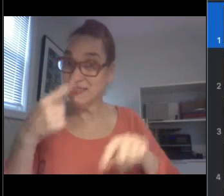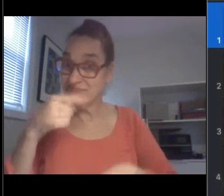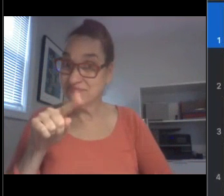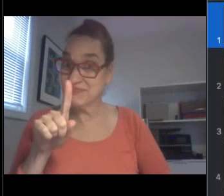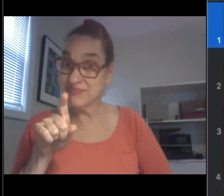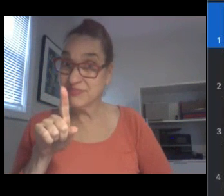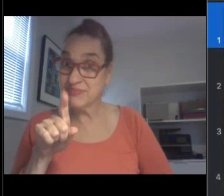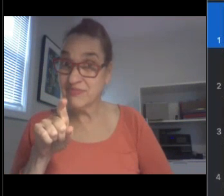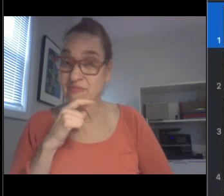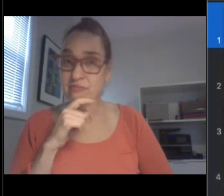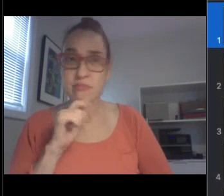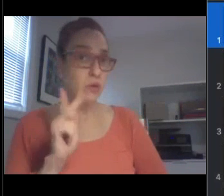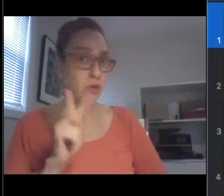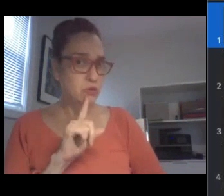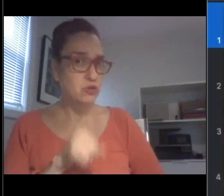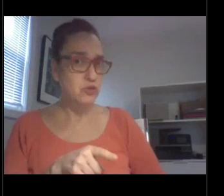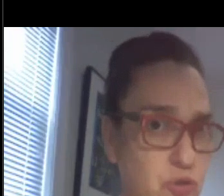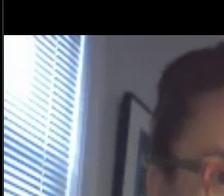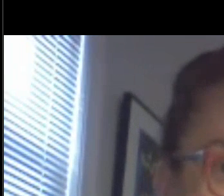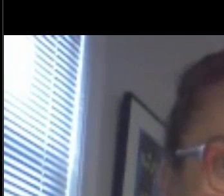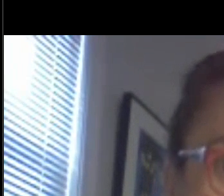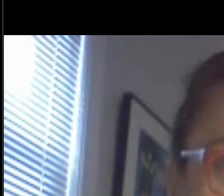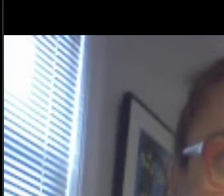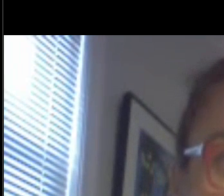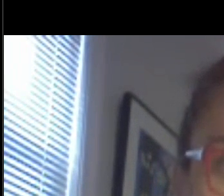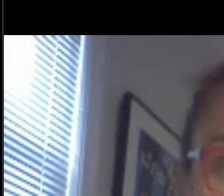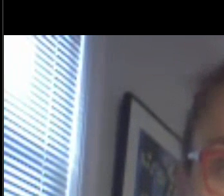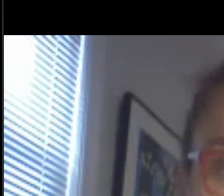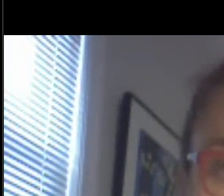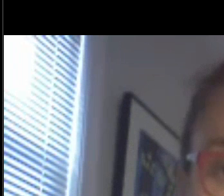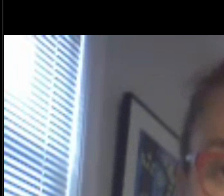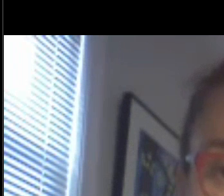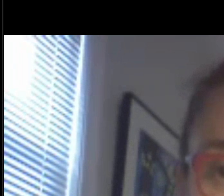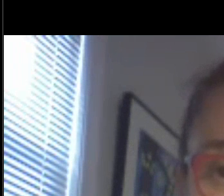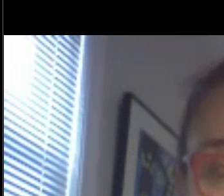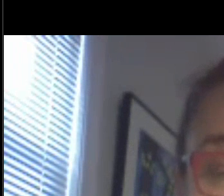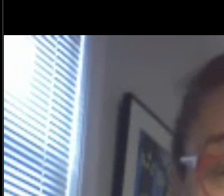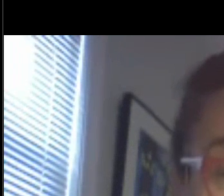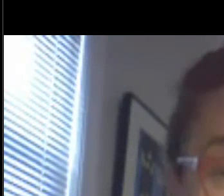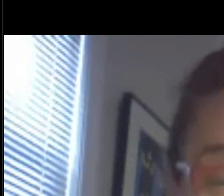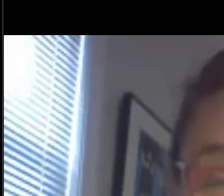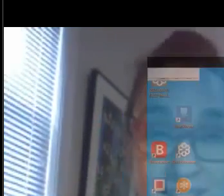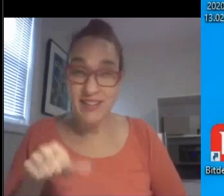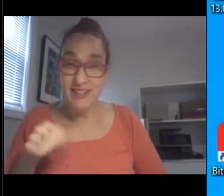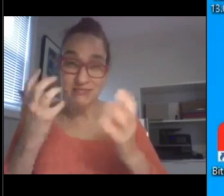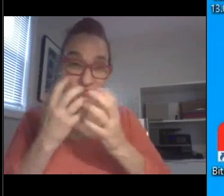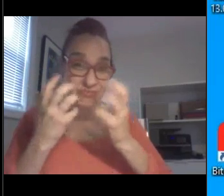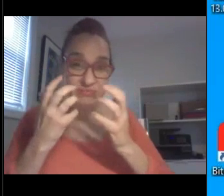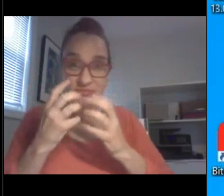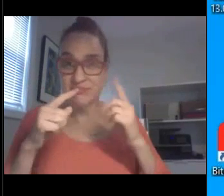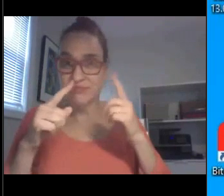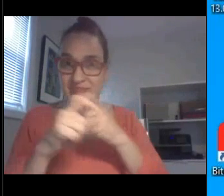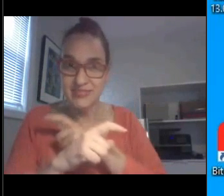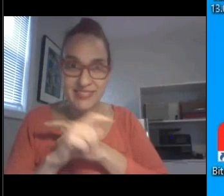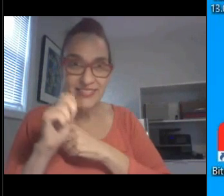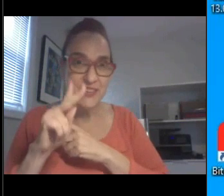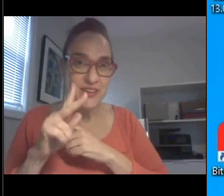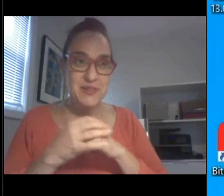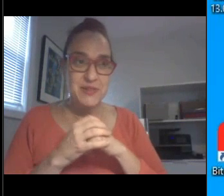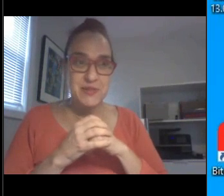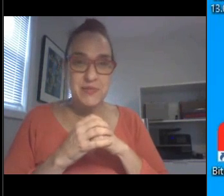let me. That's rough because there's so many button presses. But I will, let's